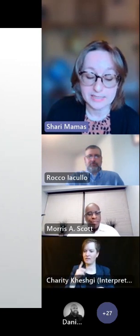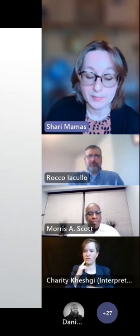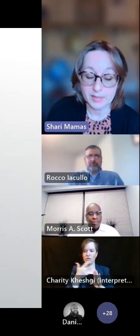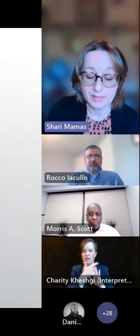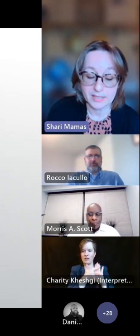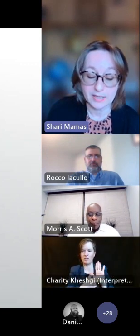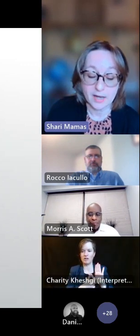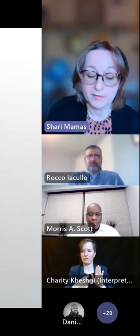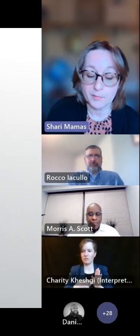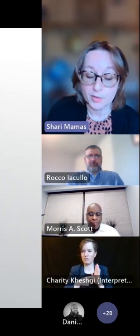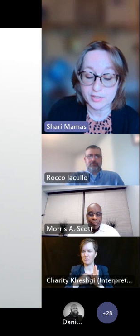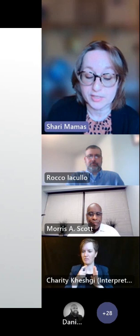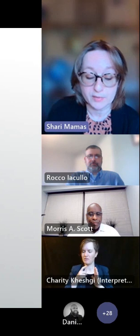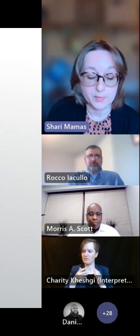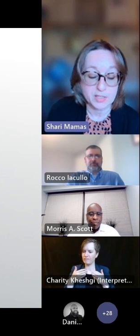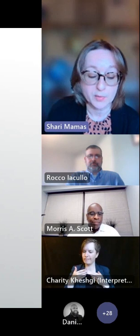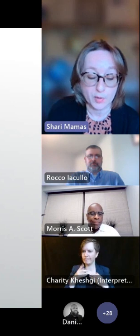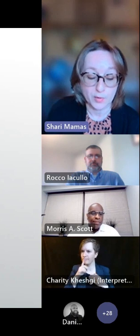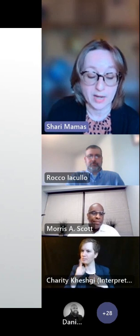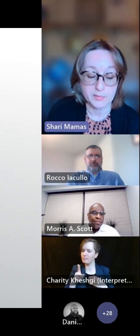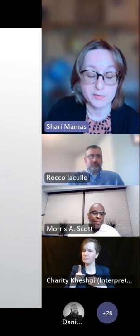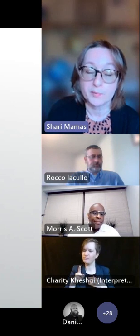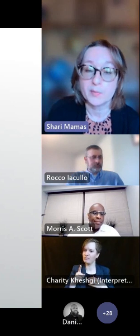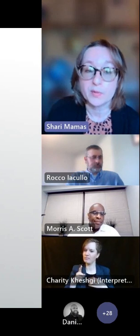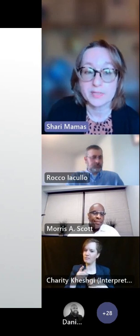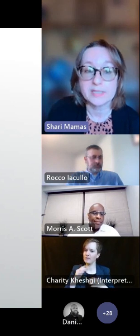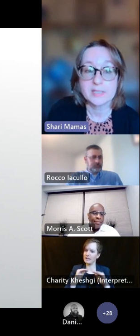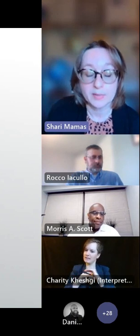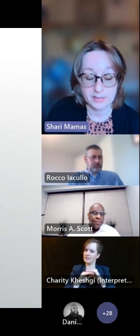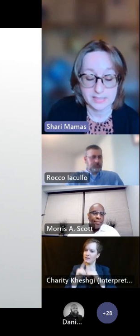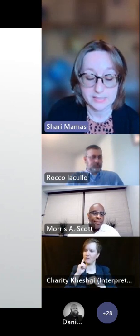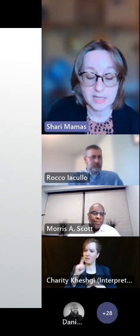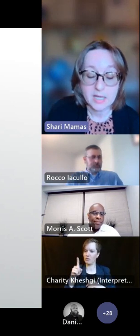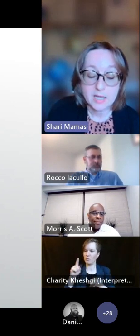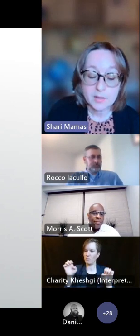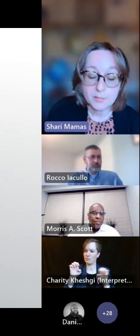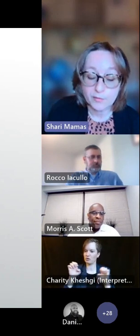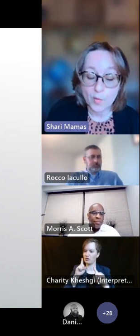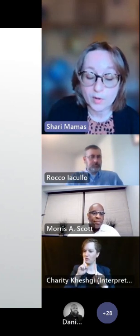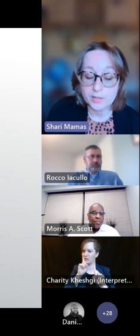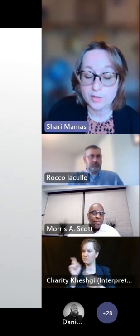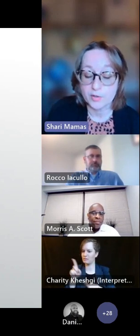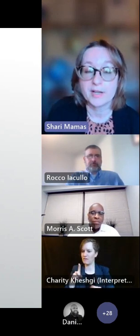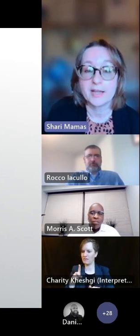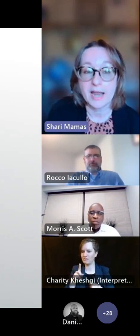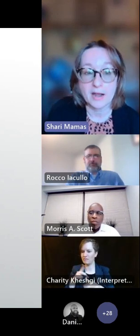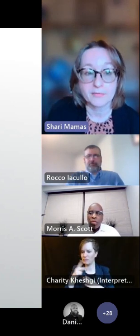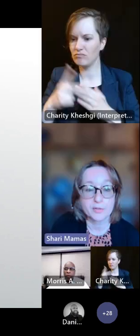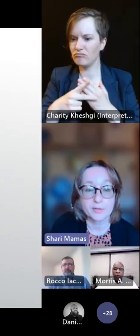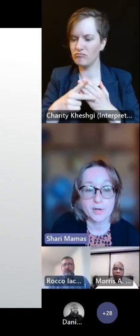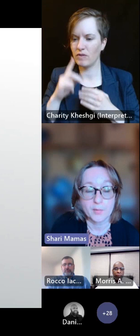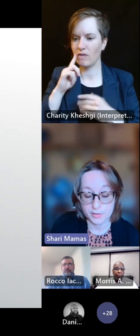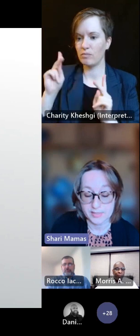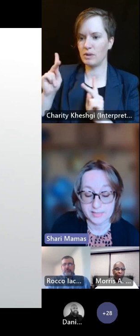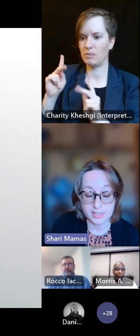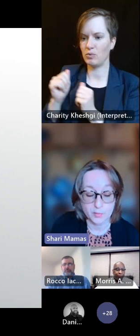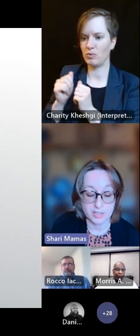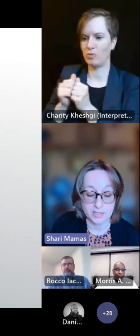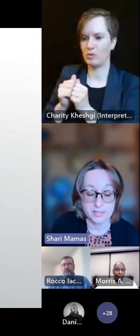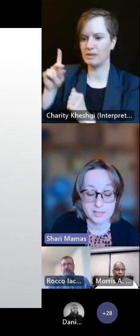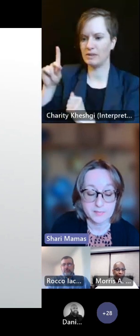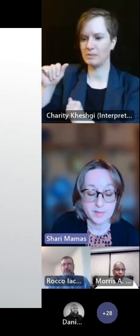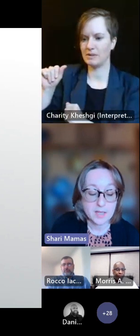ensure accessibility of emergency response programs for people with disabilities before, during, and after